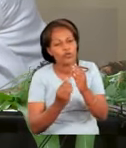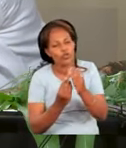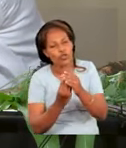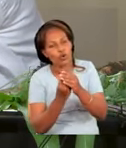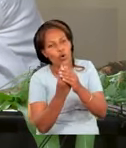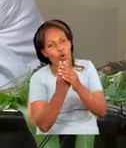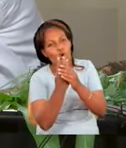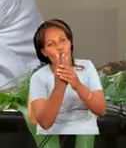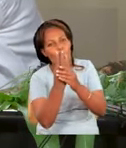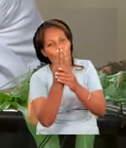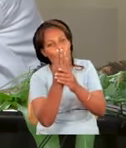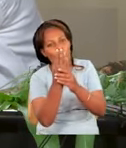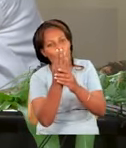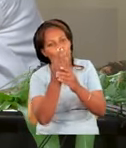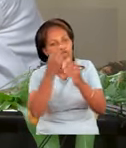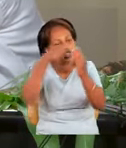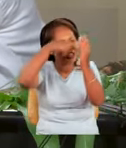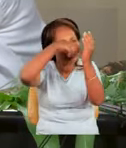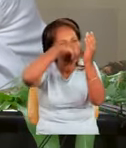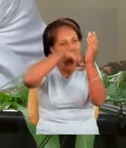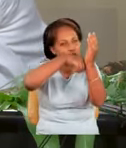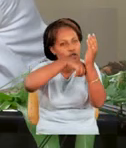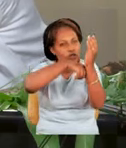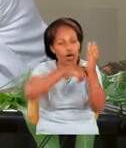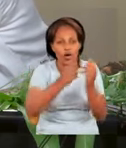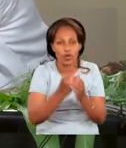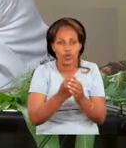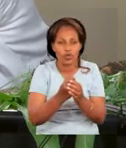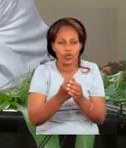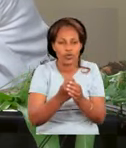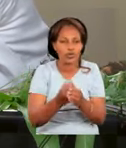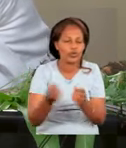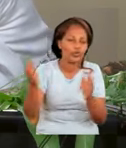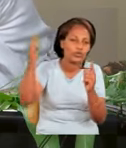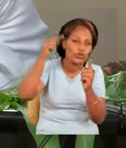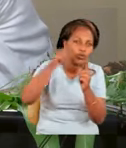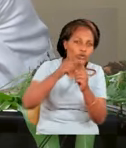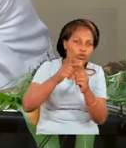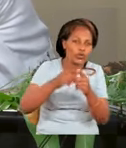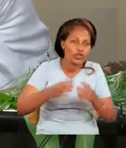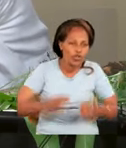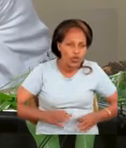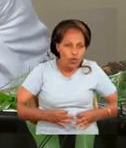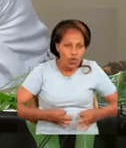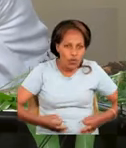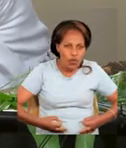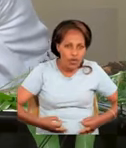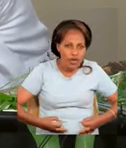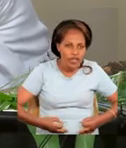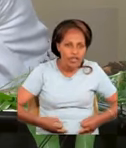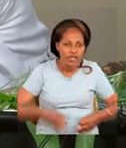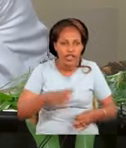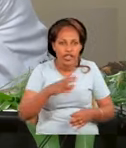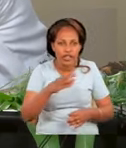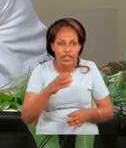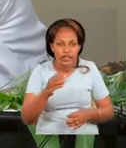style down to the ovary, and in the ovary it